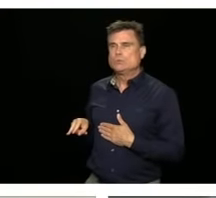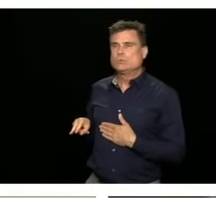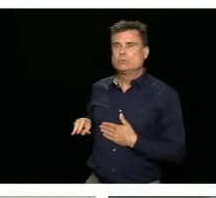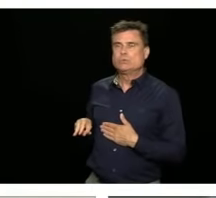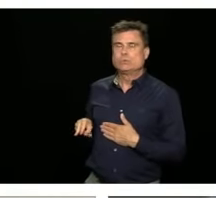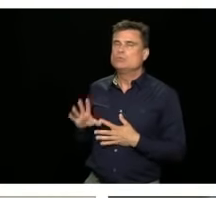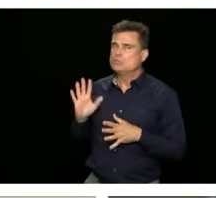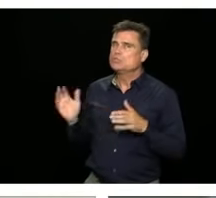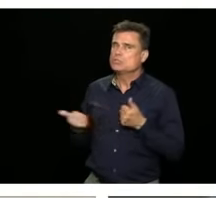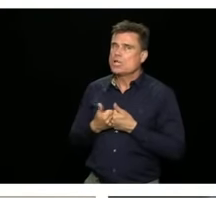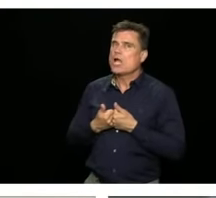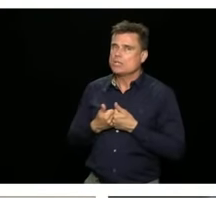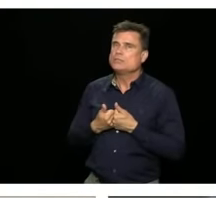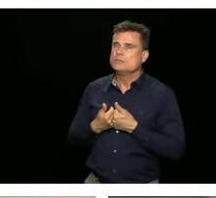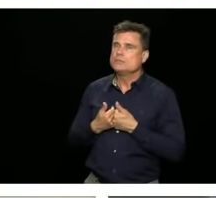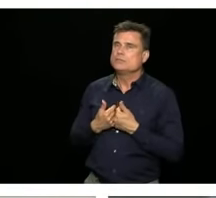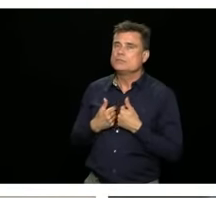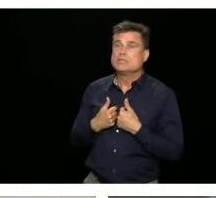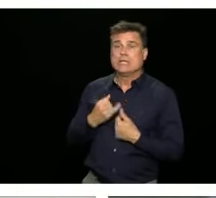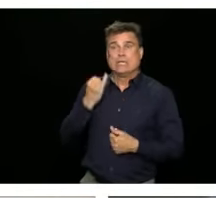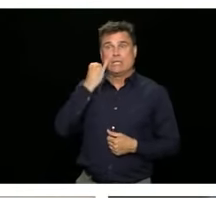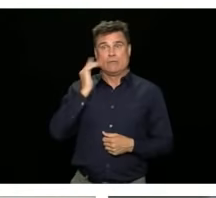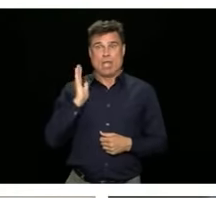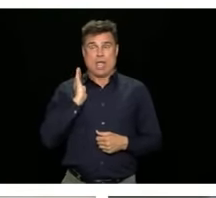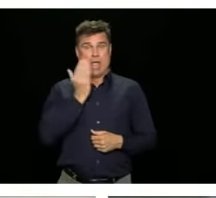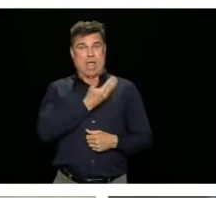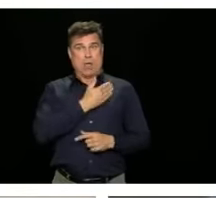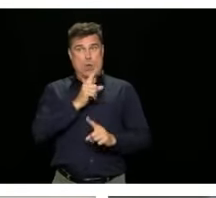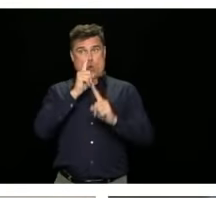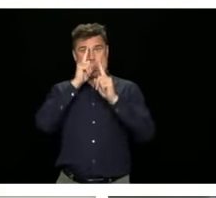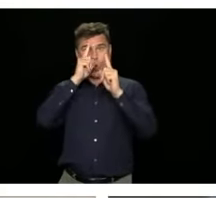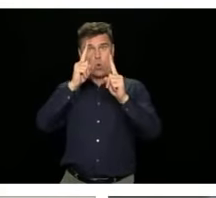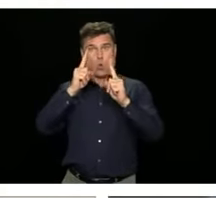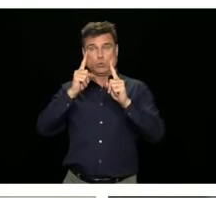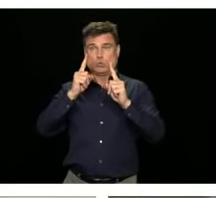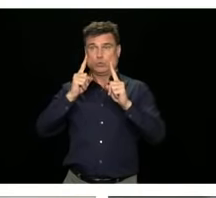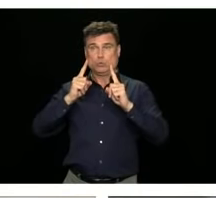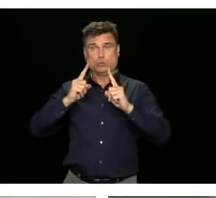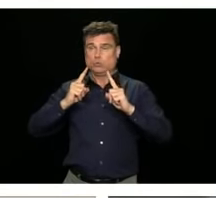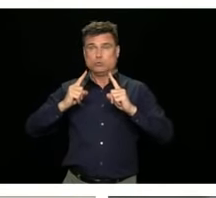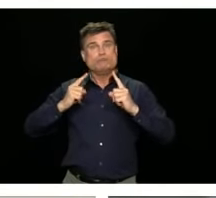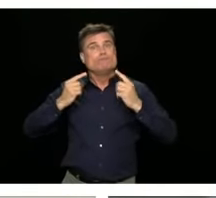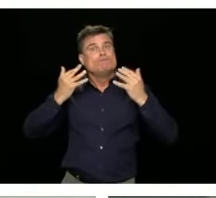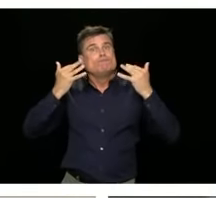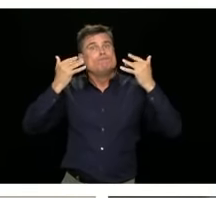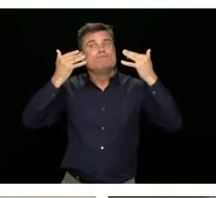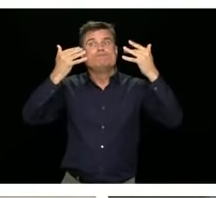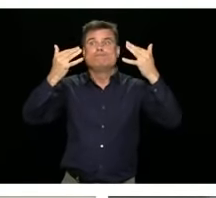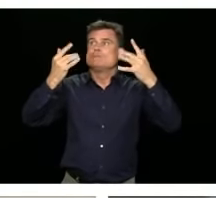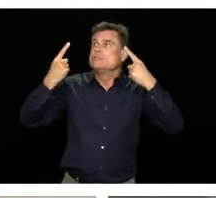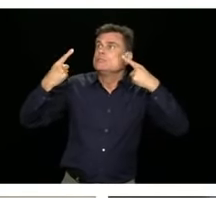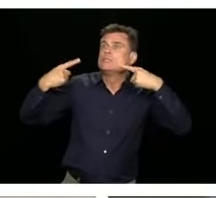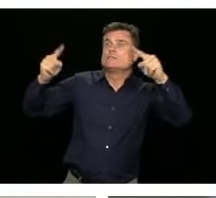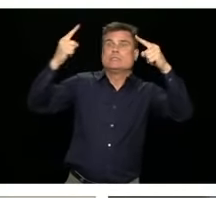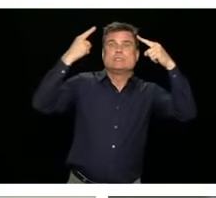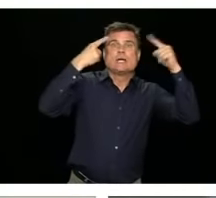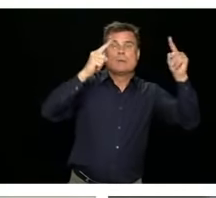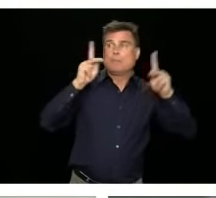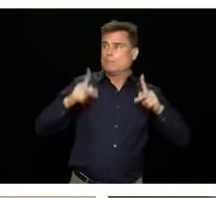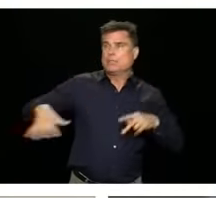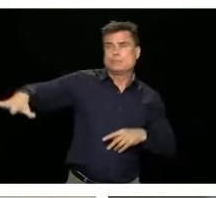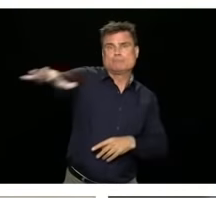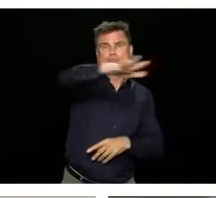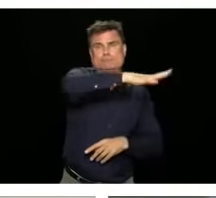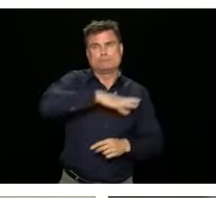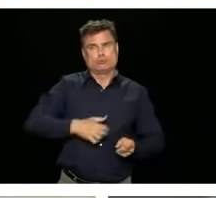the diversity reflected in those who are educating them, those who are those that are in